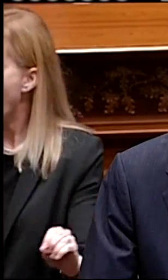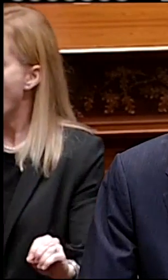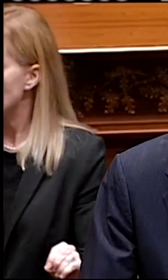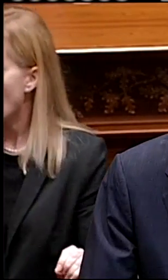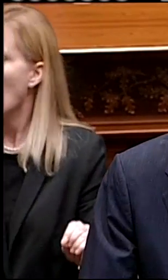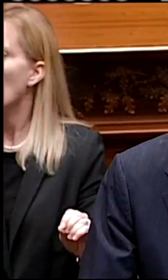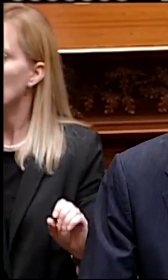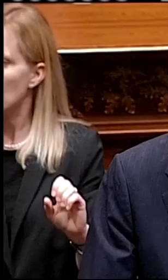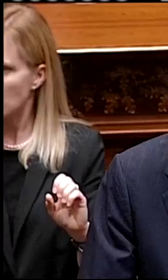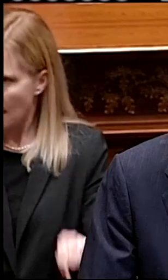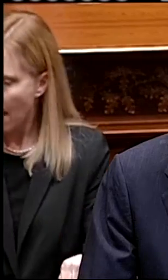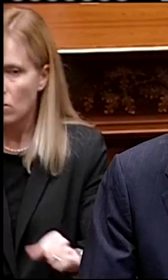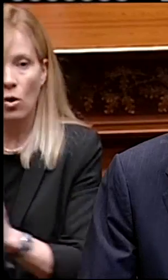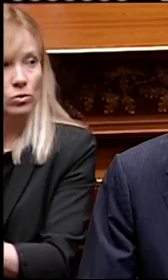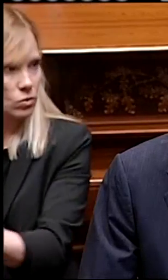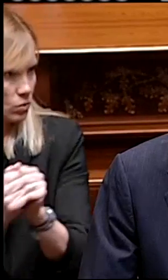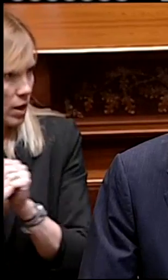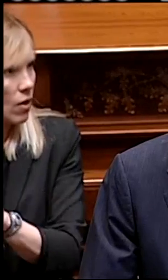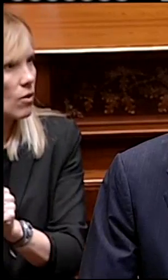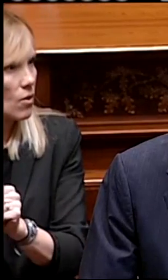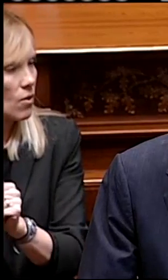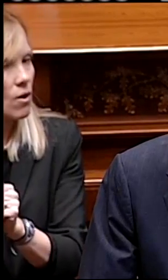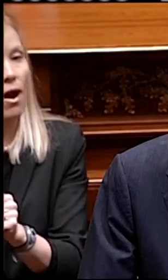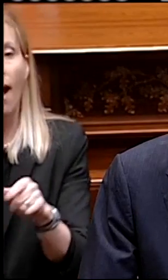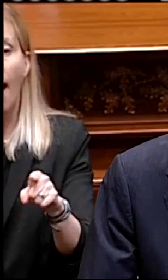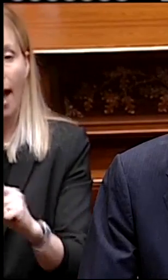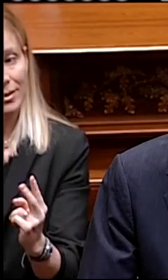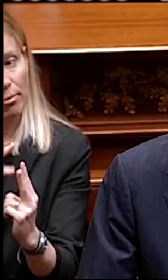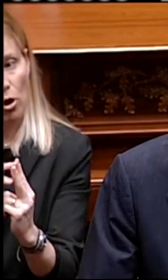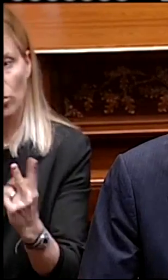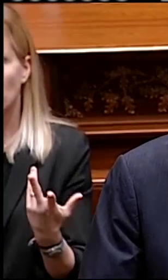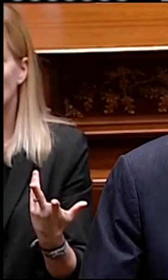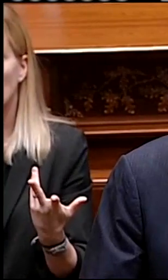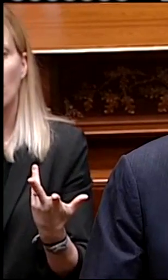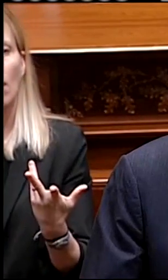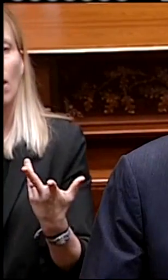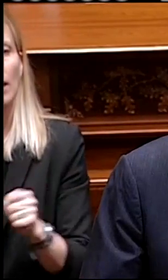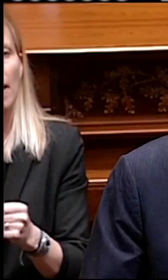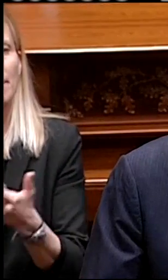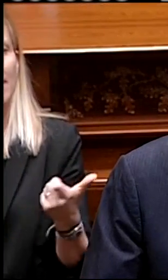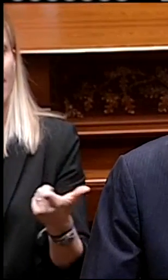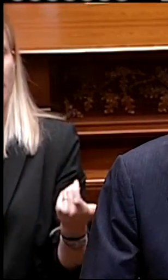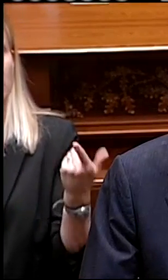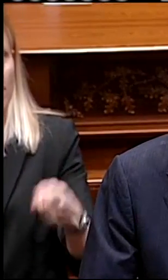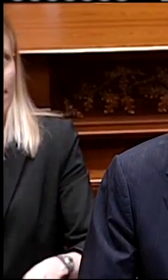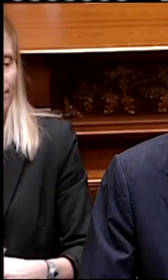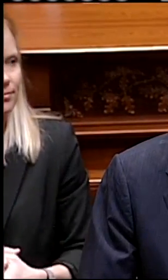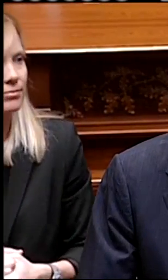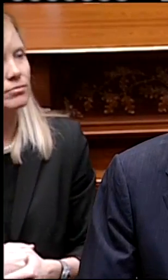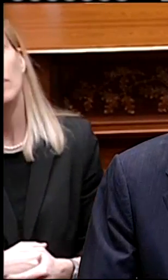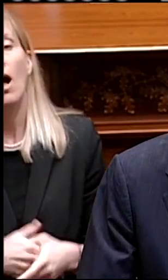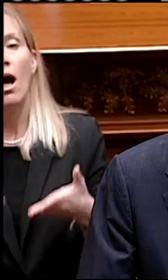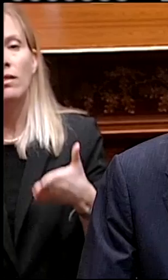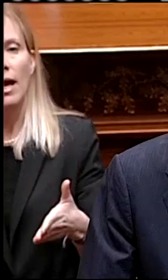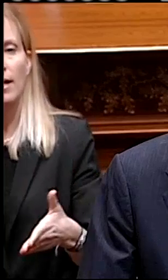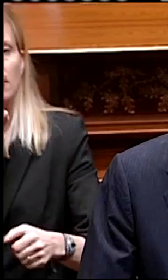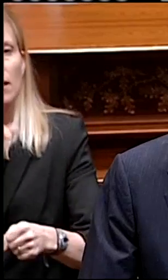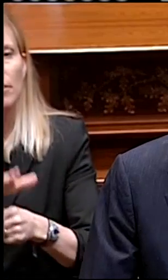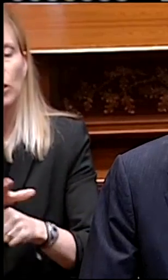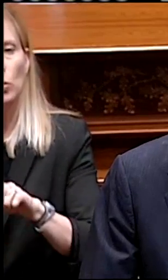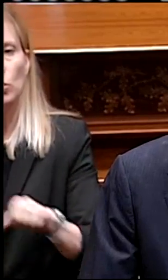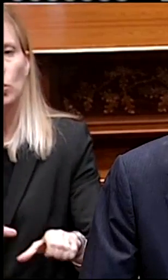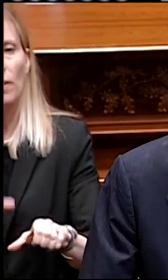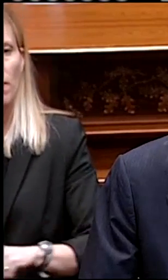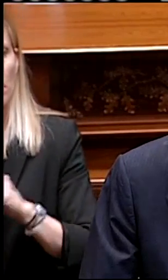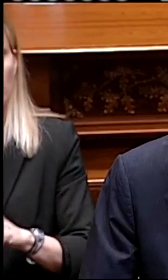that we can, together, as partners, get big things done. Let us commit to doing